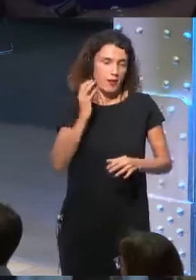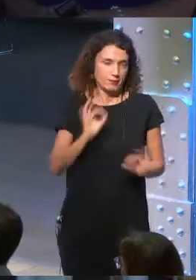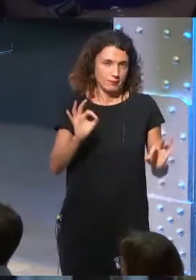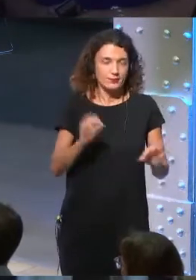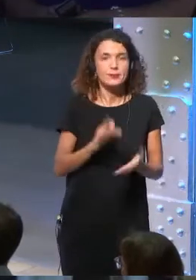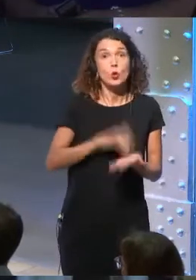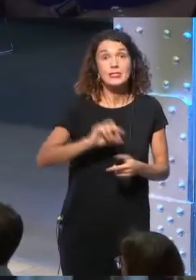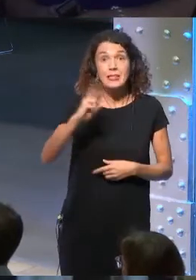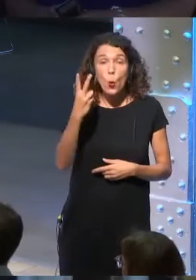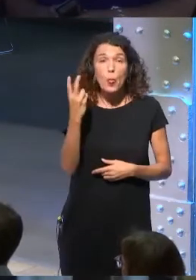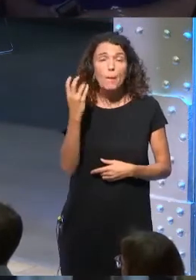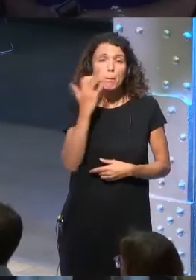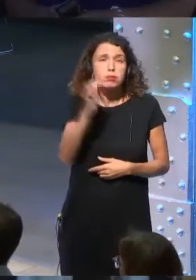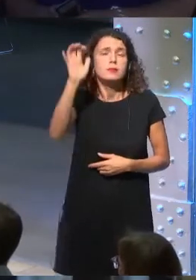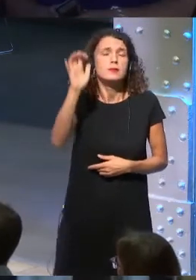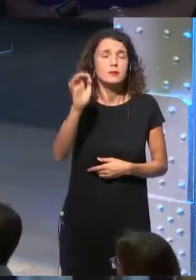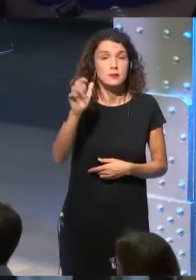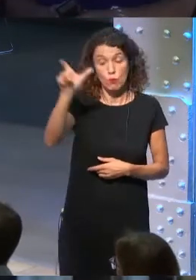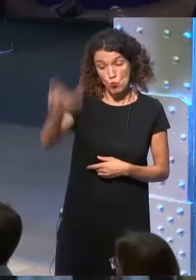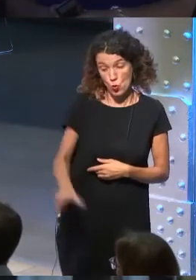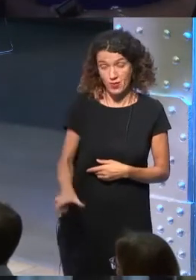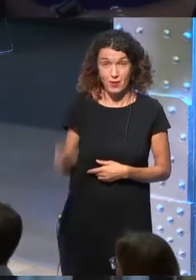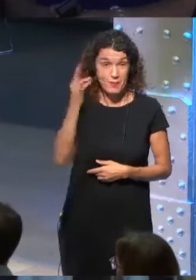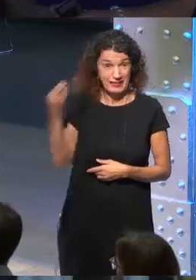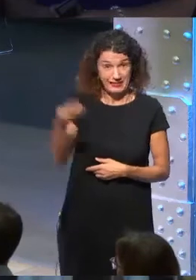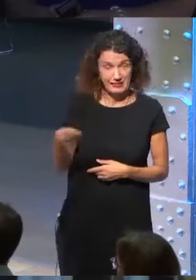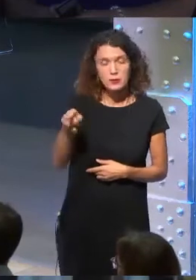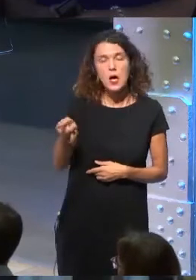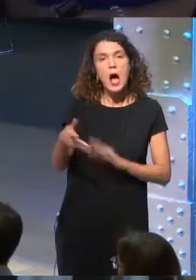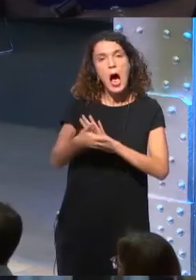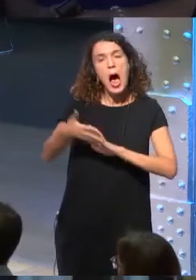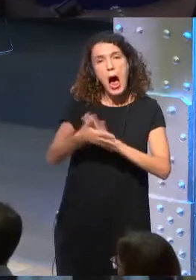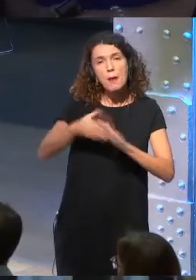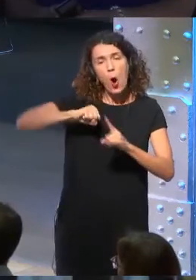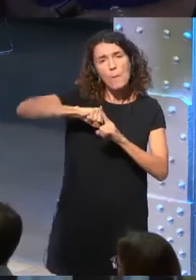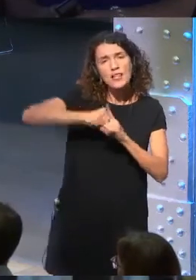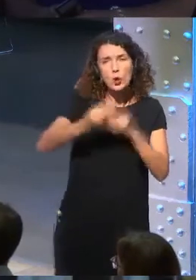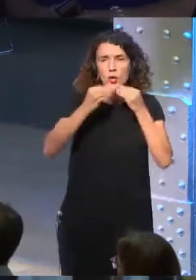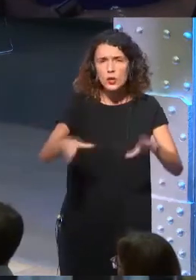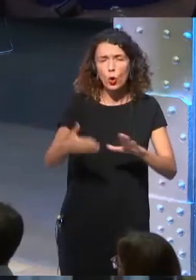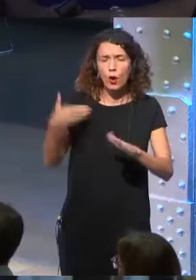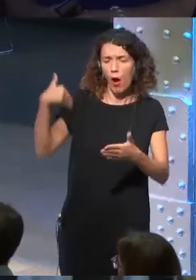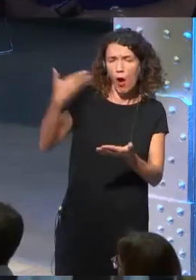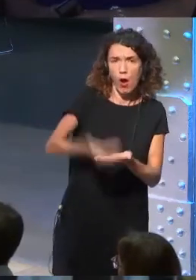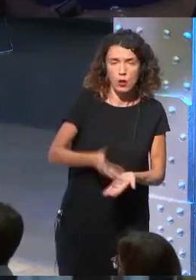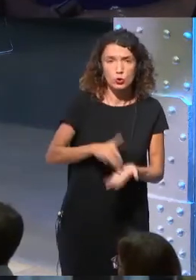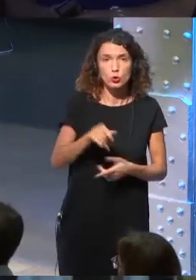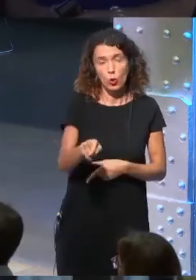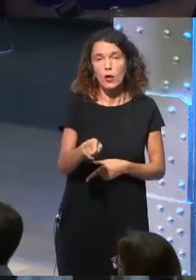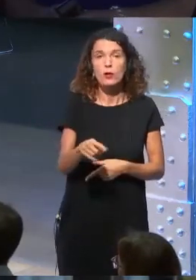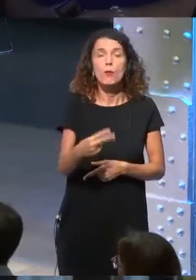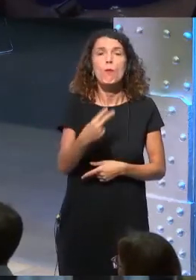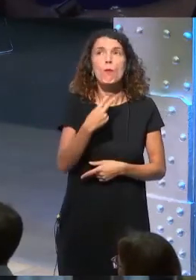this memorable time. The second paradox is that she has decided to speak about the historic